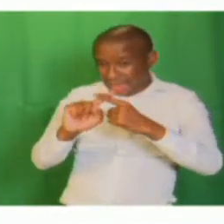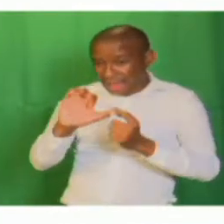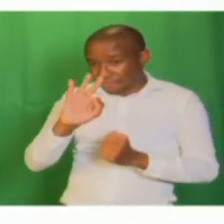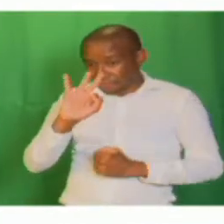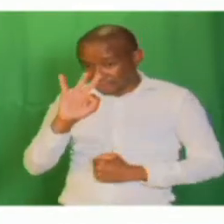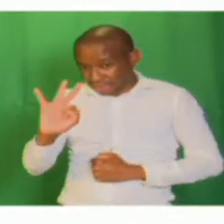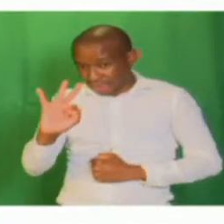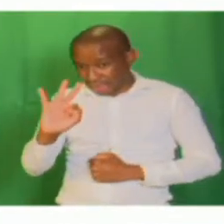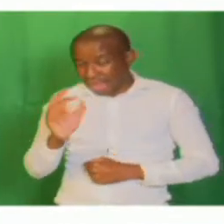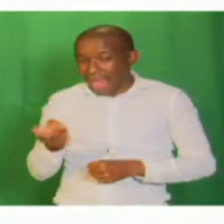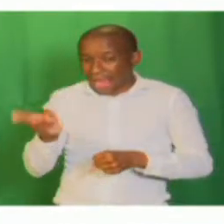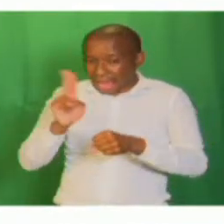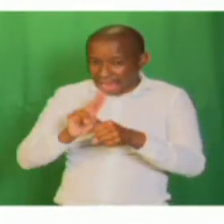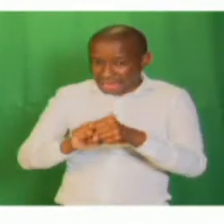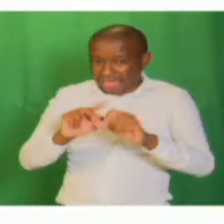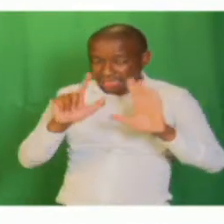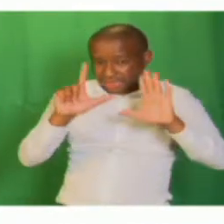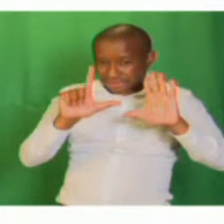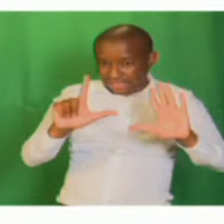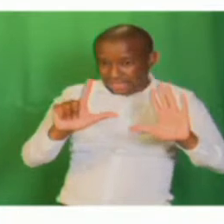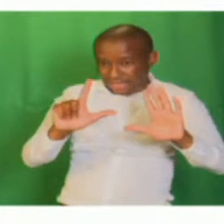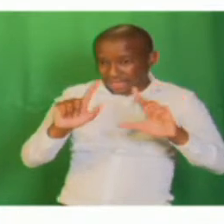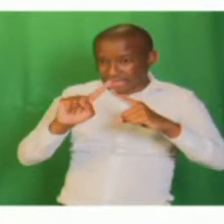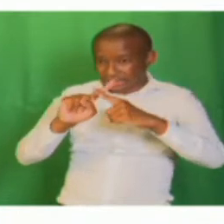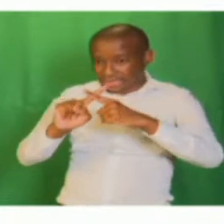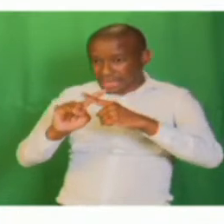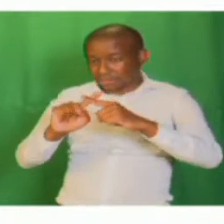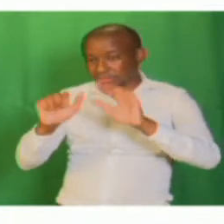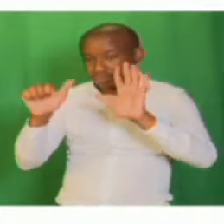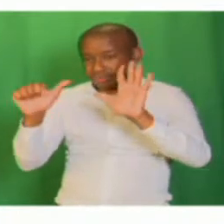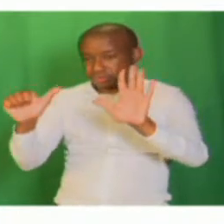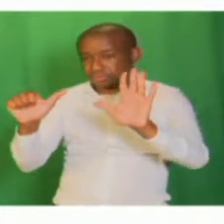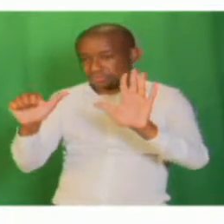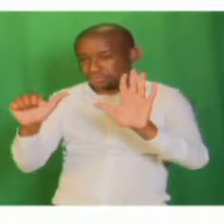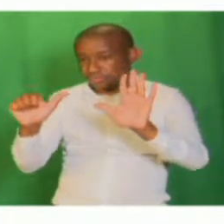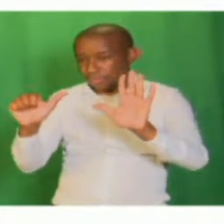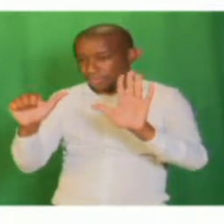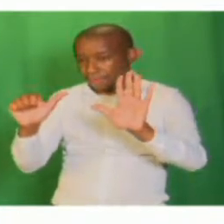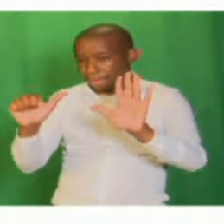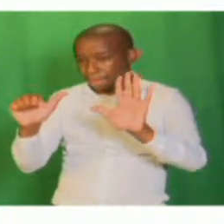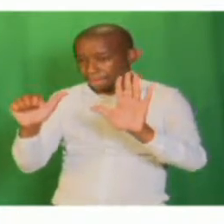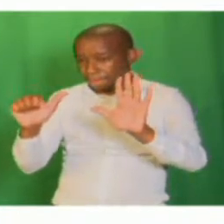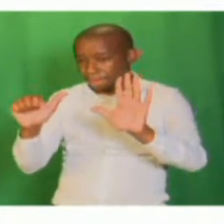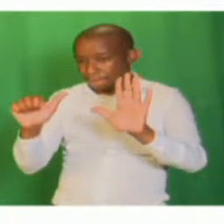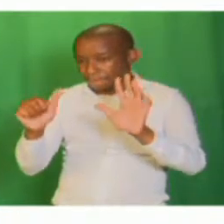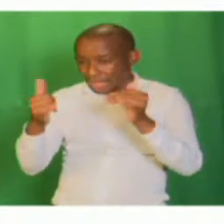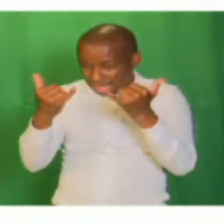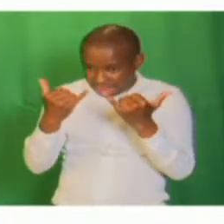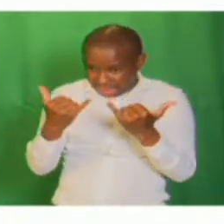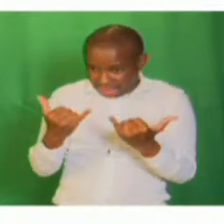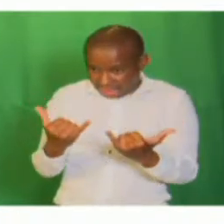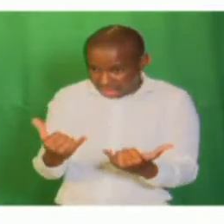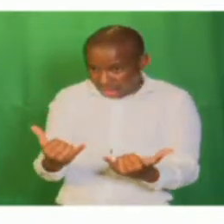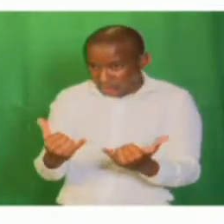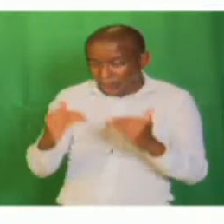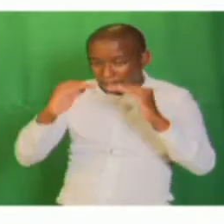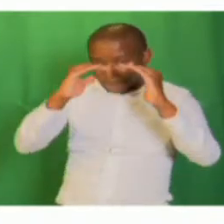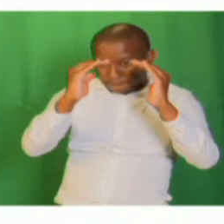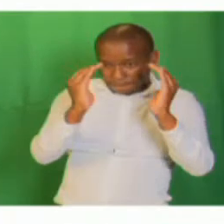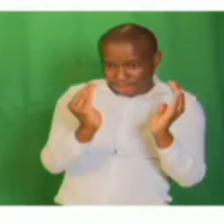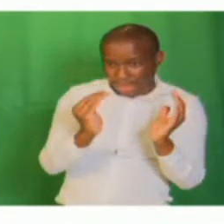and also multiply 7 by 6. And then we are going to put that into brackets.